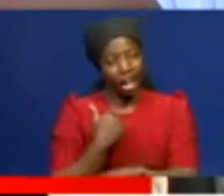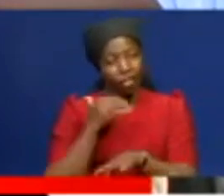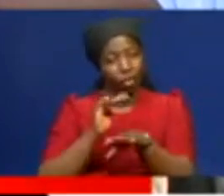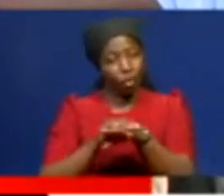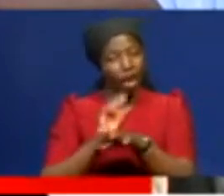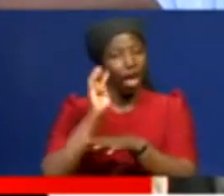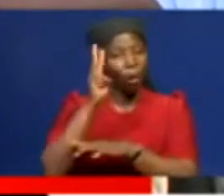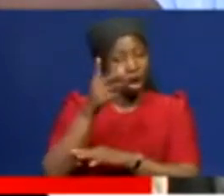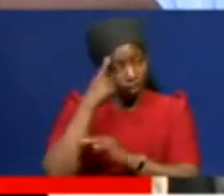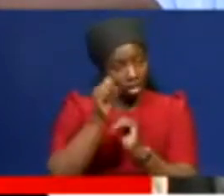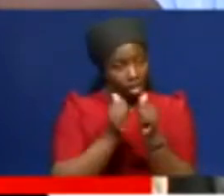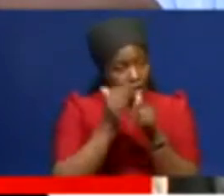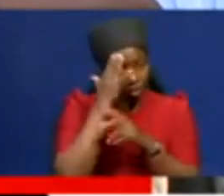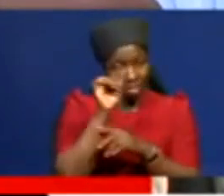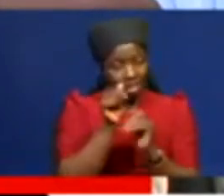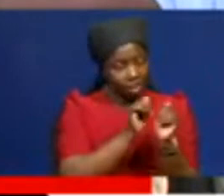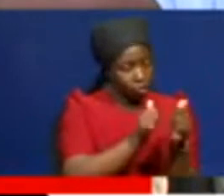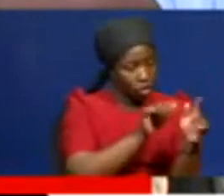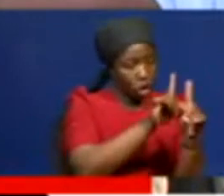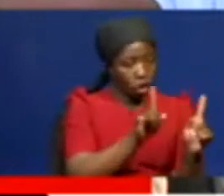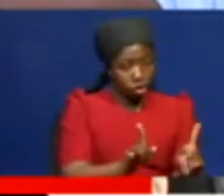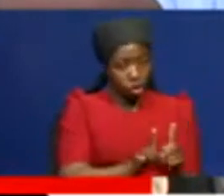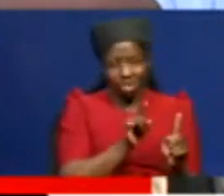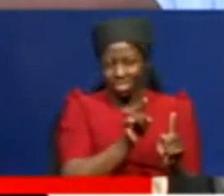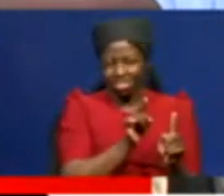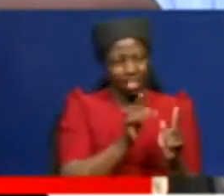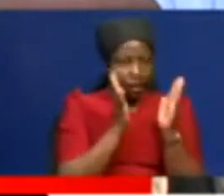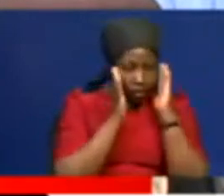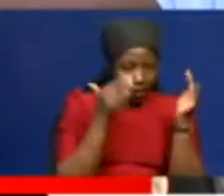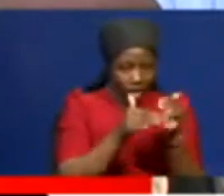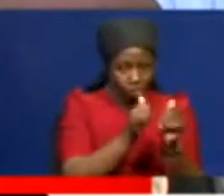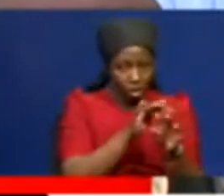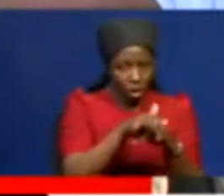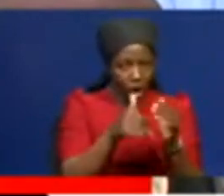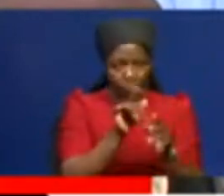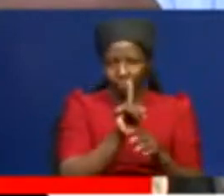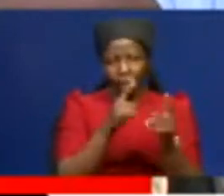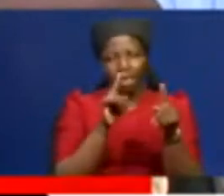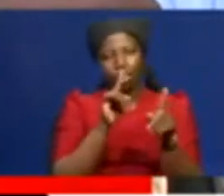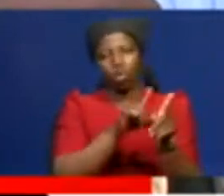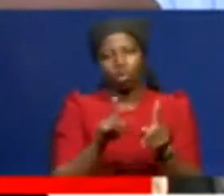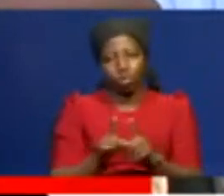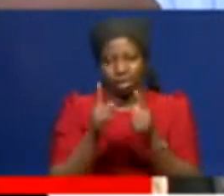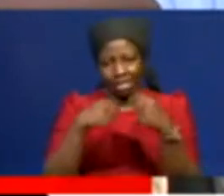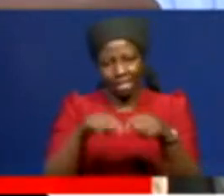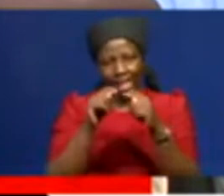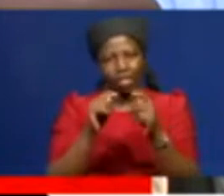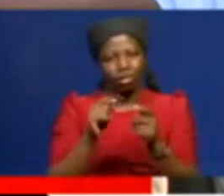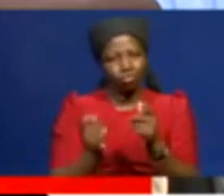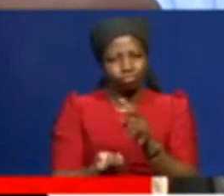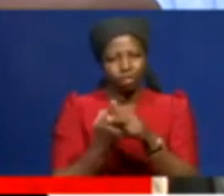sport, because this sport also is not all about sports. Sure. We're also trying to bring the aspect of the economy,